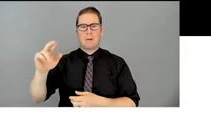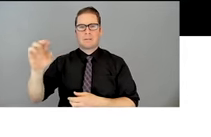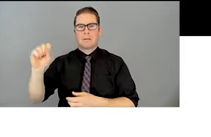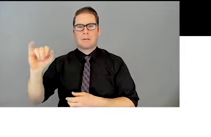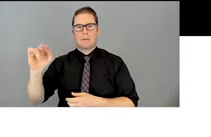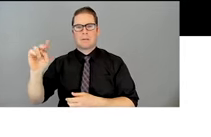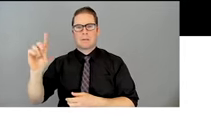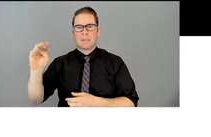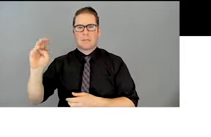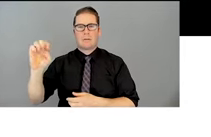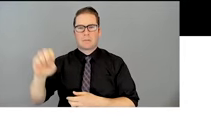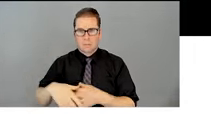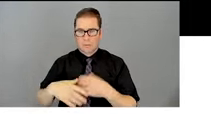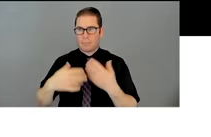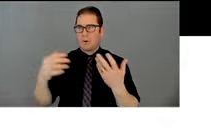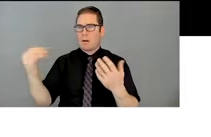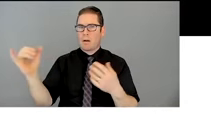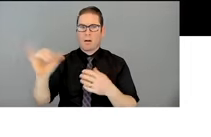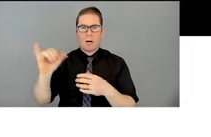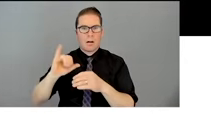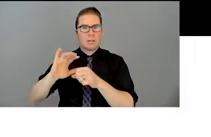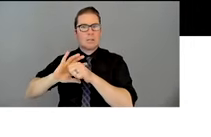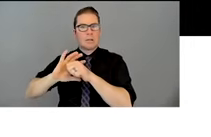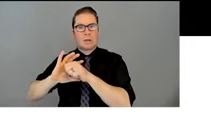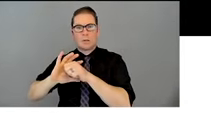as sending encouragements through Canvas and Starfish,